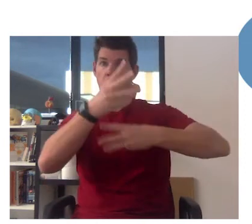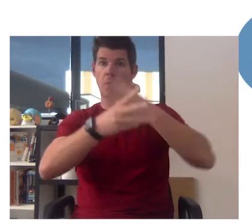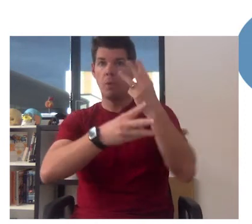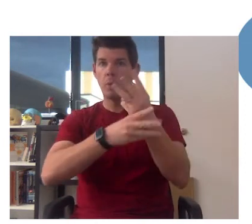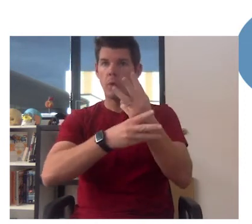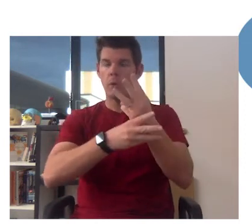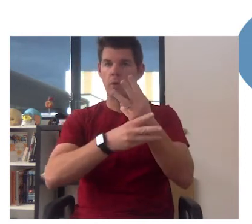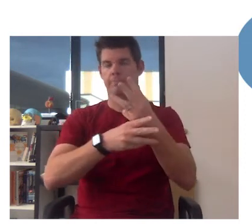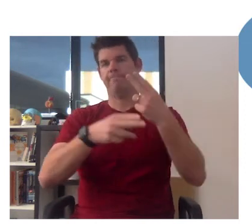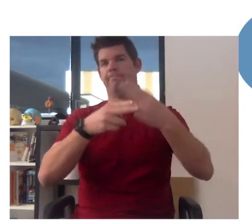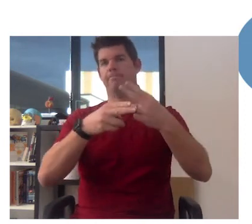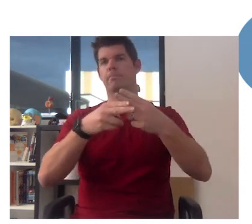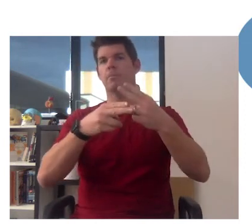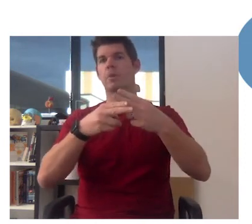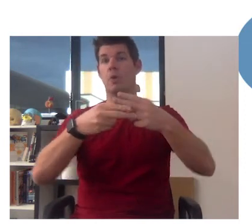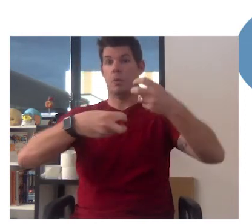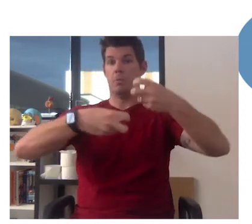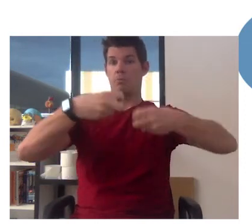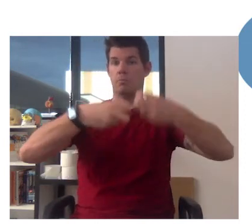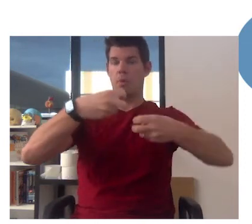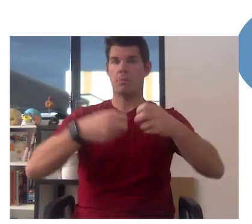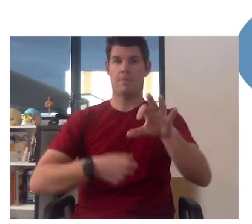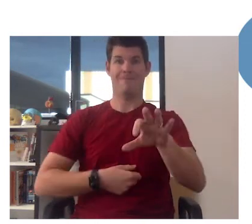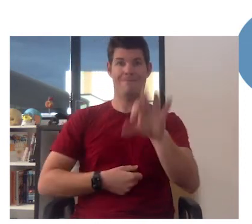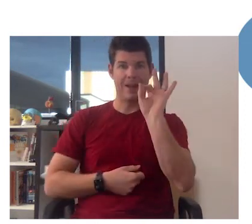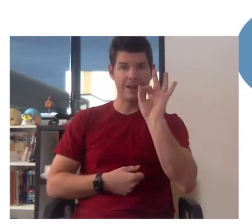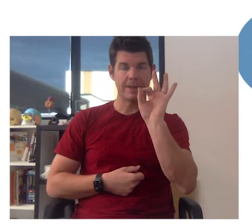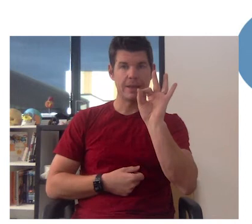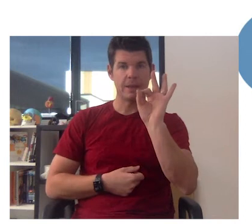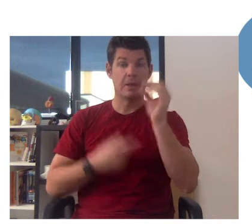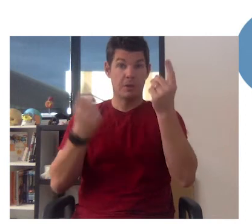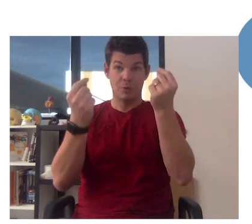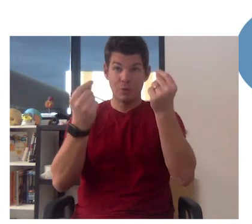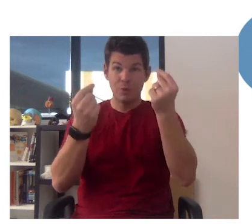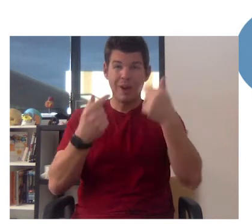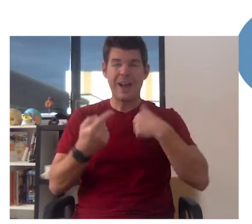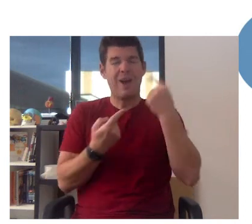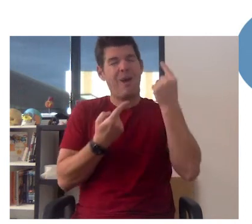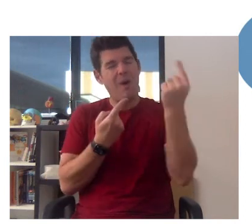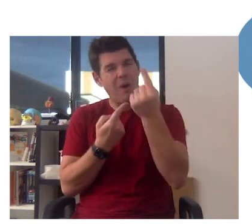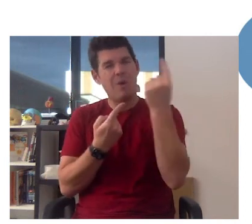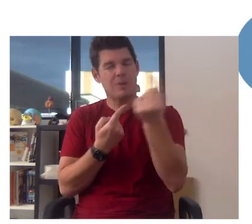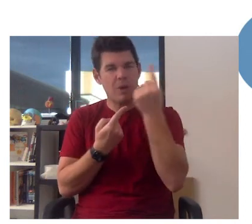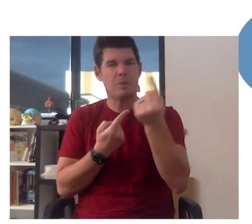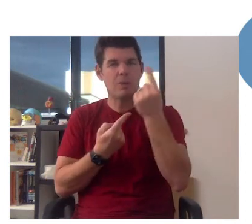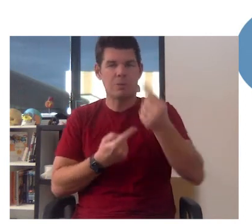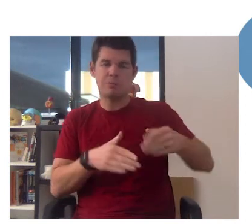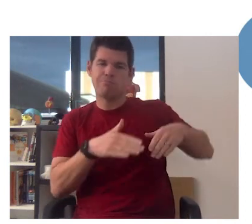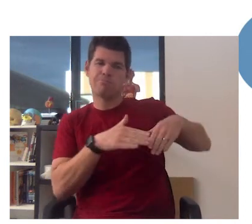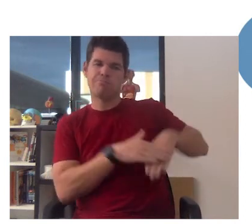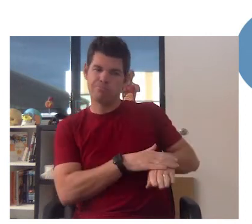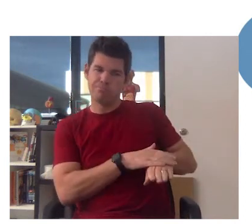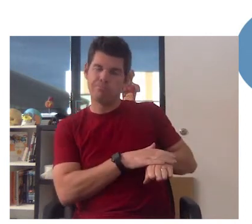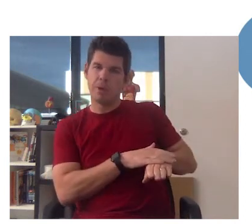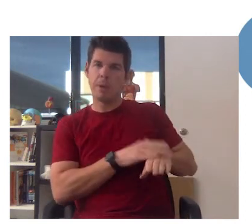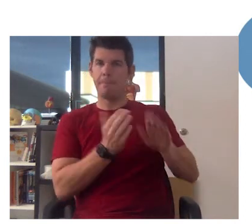right? So I carry a little notebook with me everywhere I go. So when I come up with an issue, a thing that